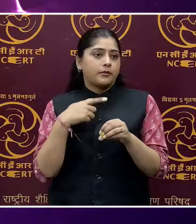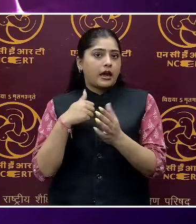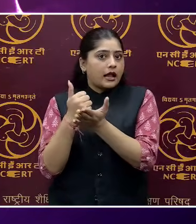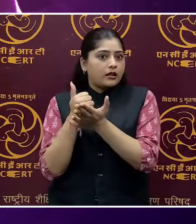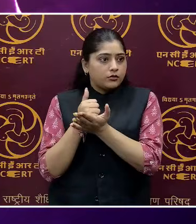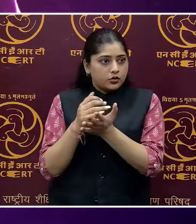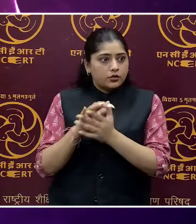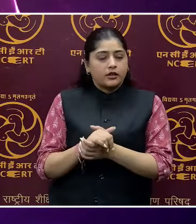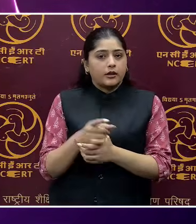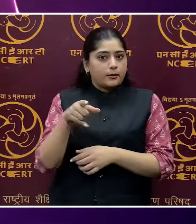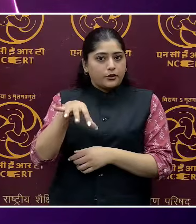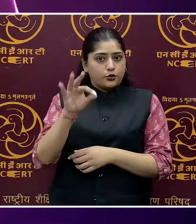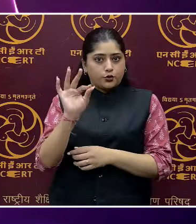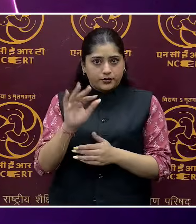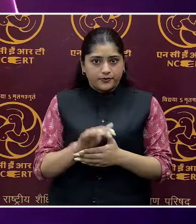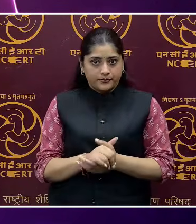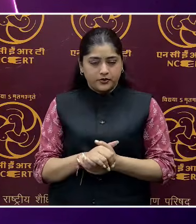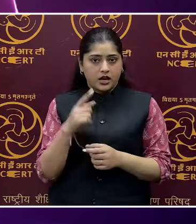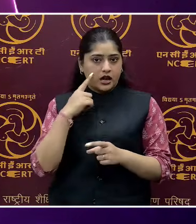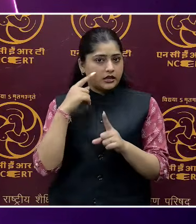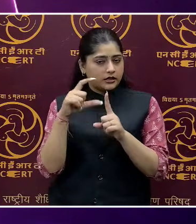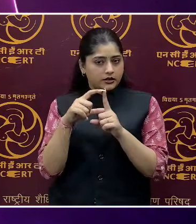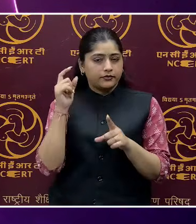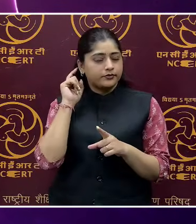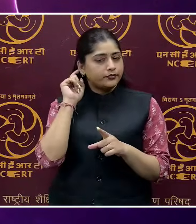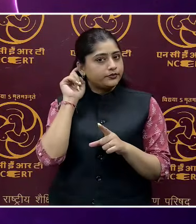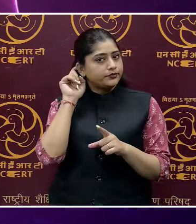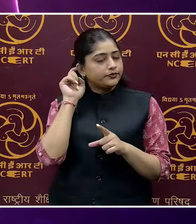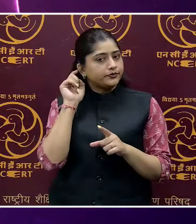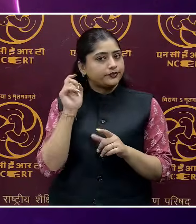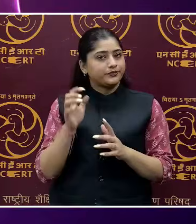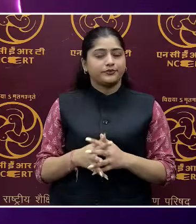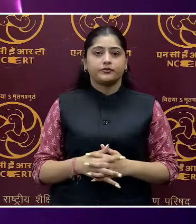I'll select my ID